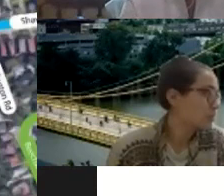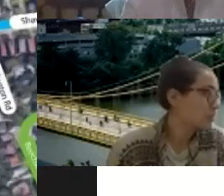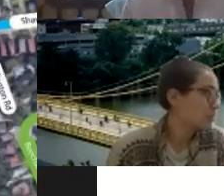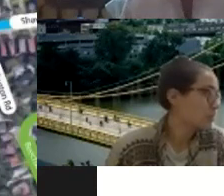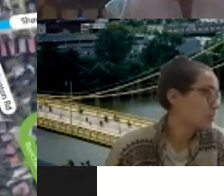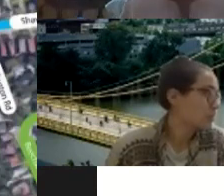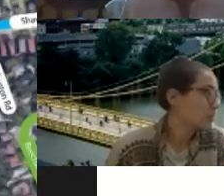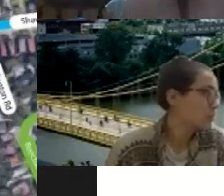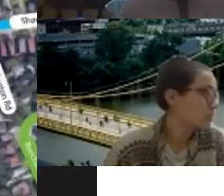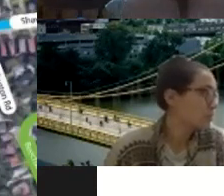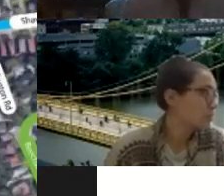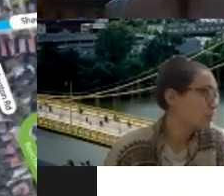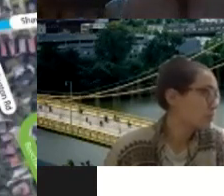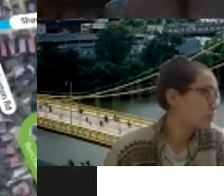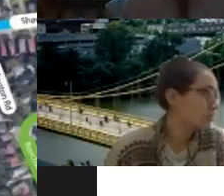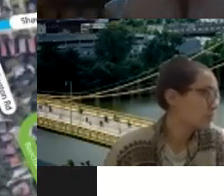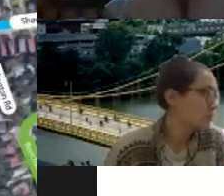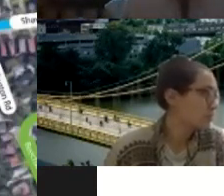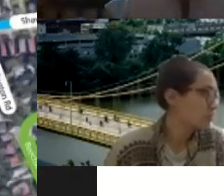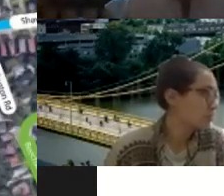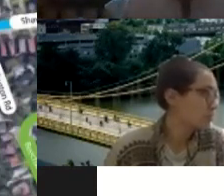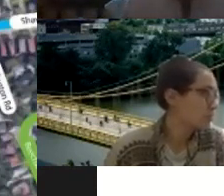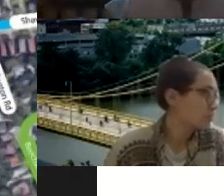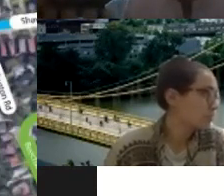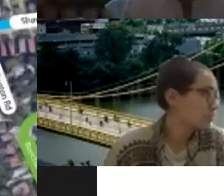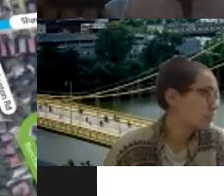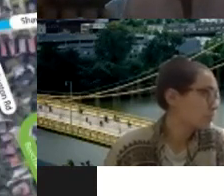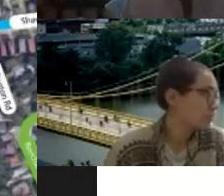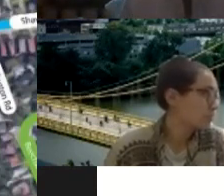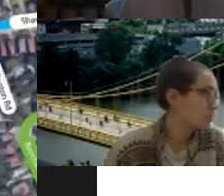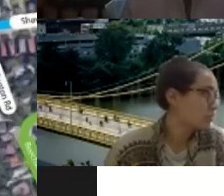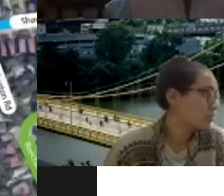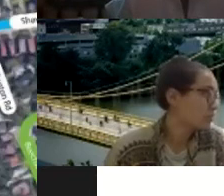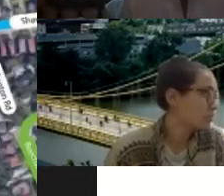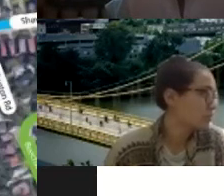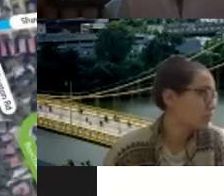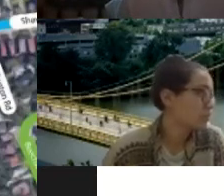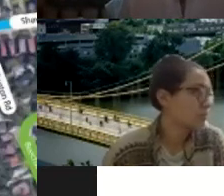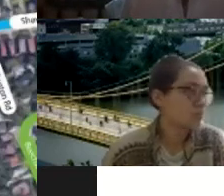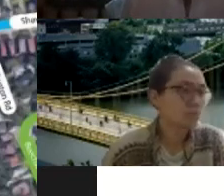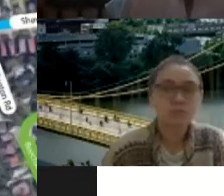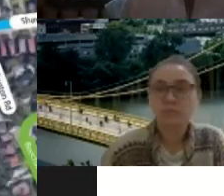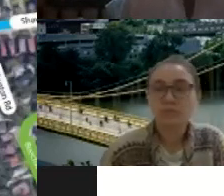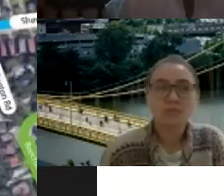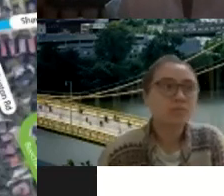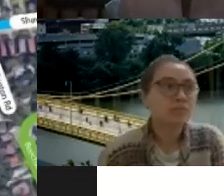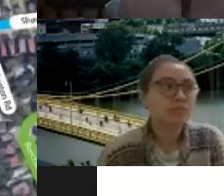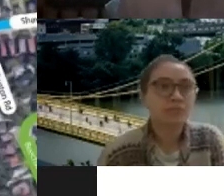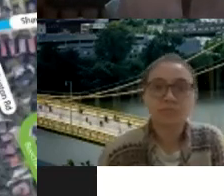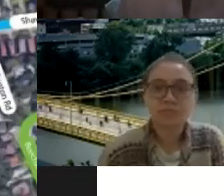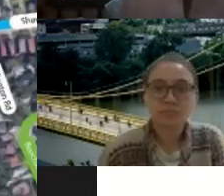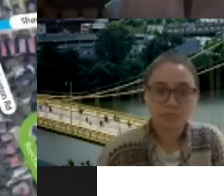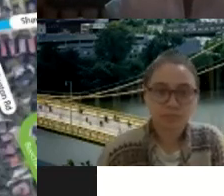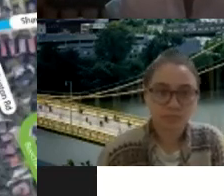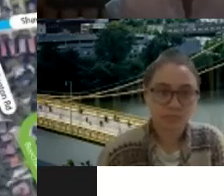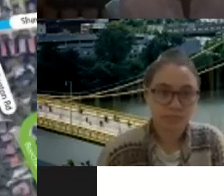that. So it's just a long and varied street. So. Yeah, I'm glad it's clear. I'm just gonna go ahead